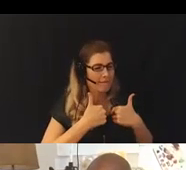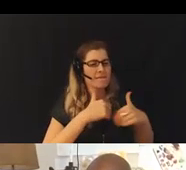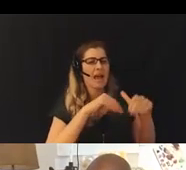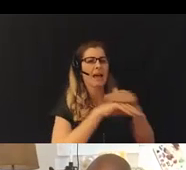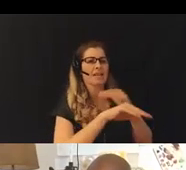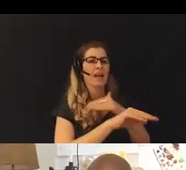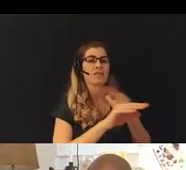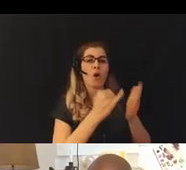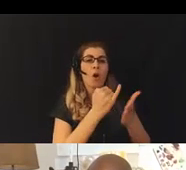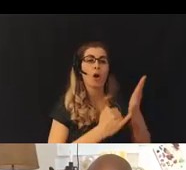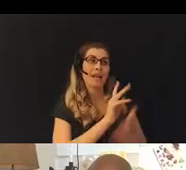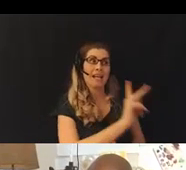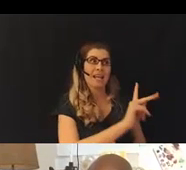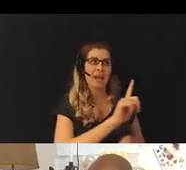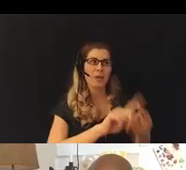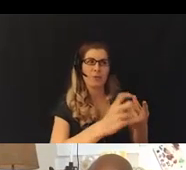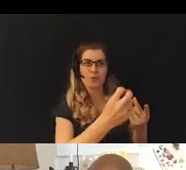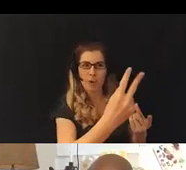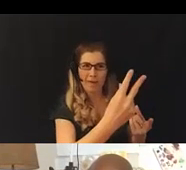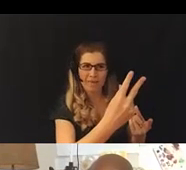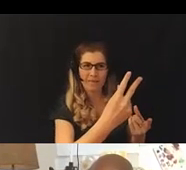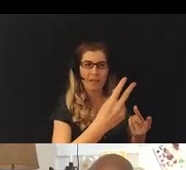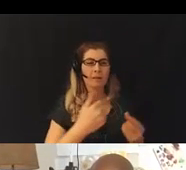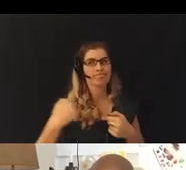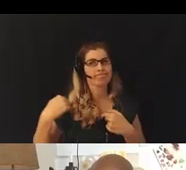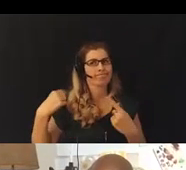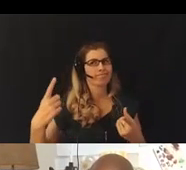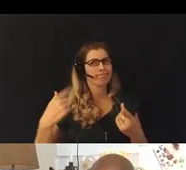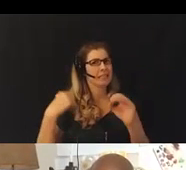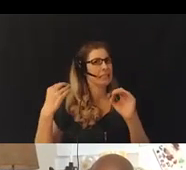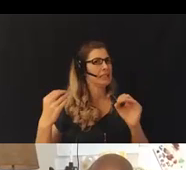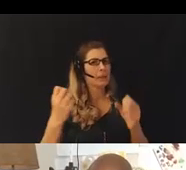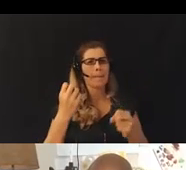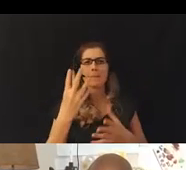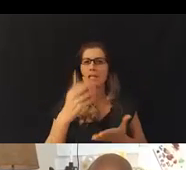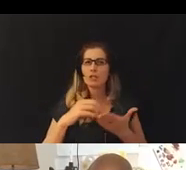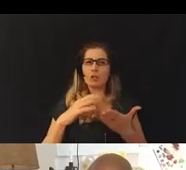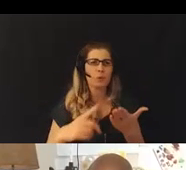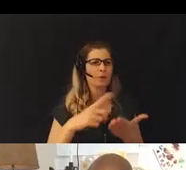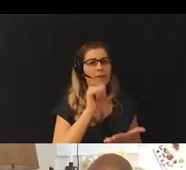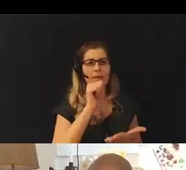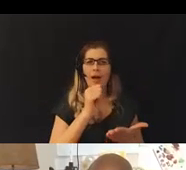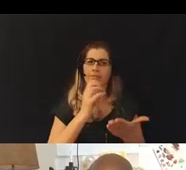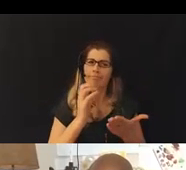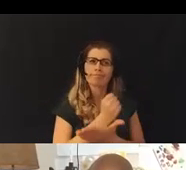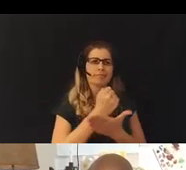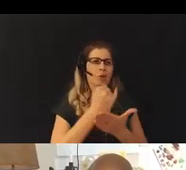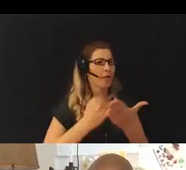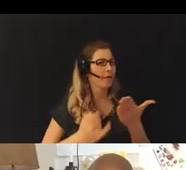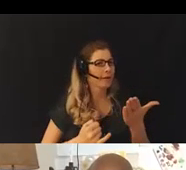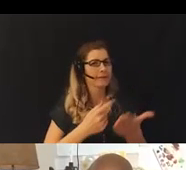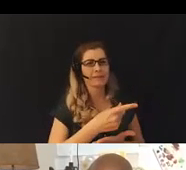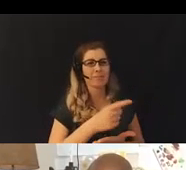12. In my years of teaching, there are many students who haven't had access to art, maybe